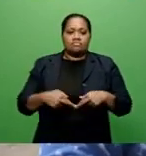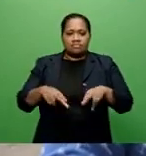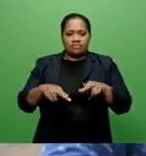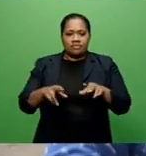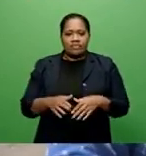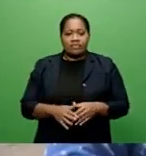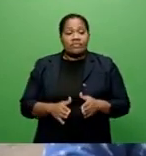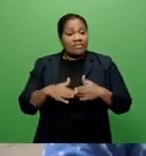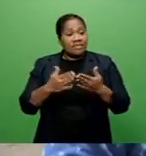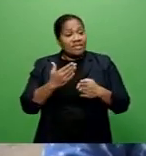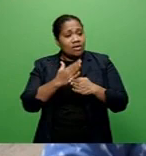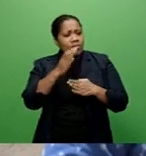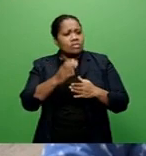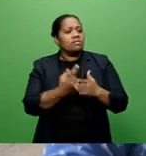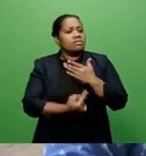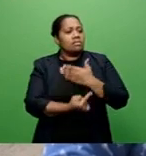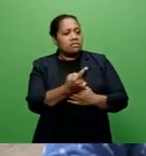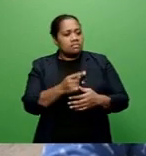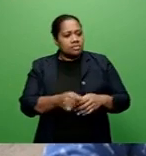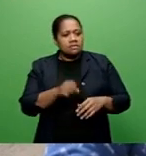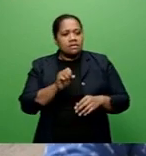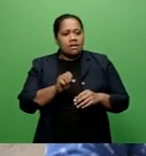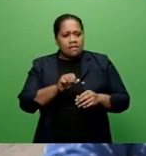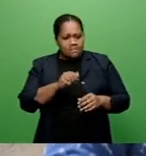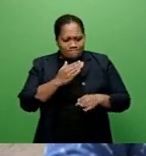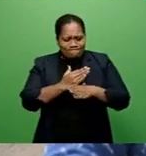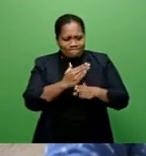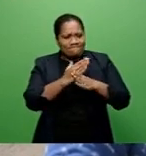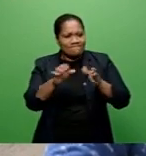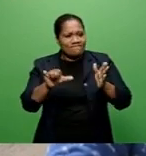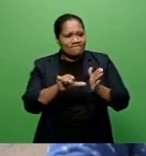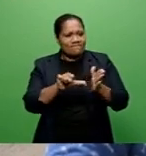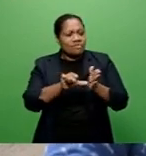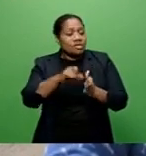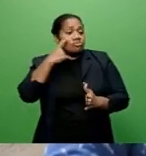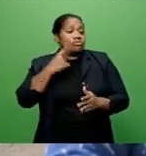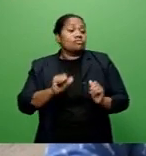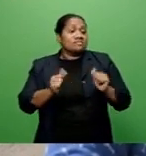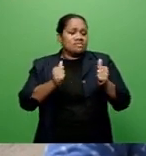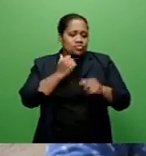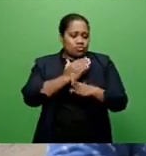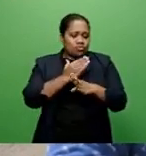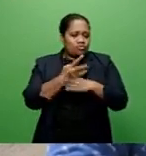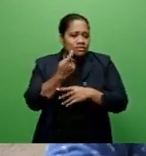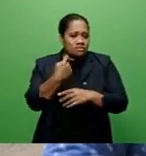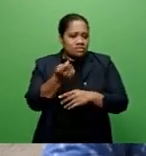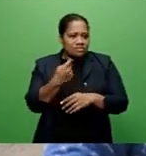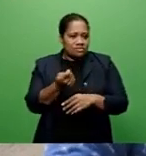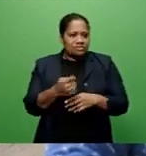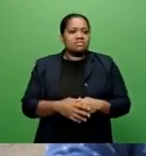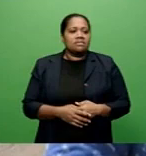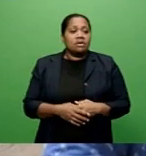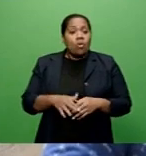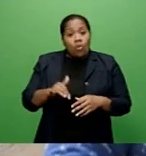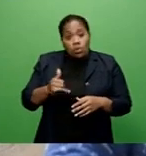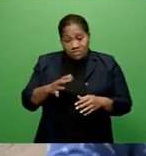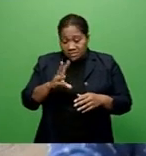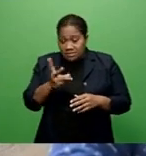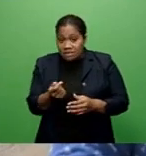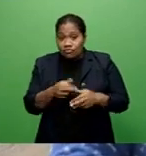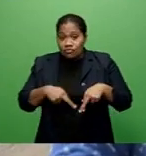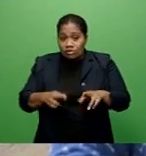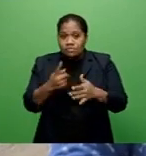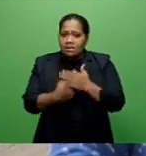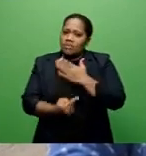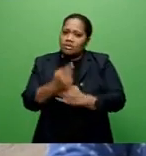hard yards, trying to complete the work soon. And in some instances, the road will be closed or reduced to a single lane. And the